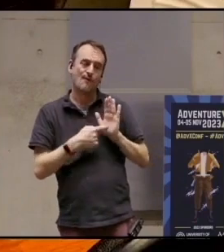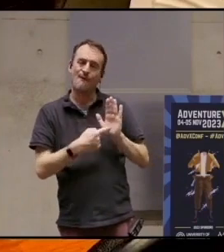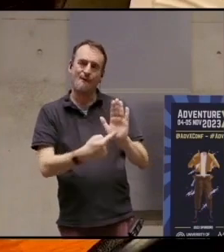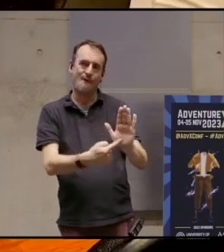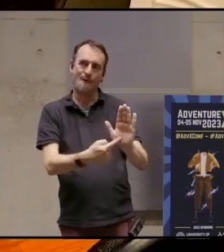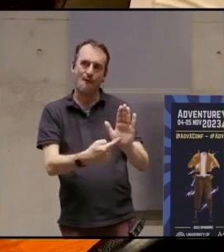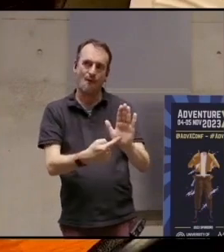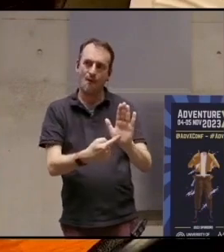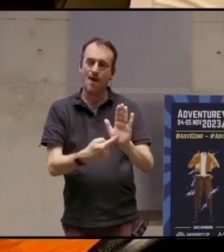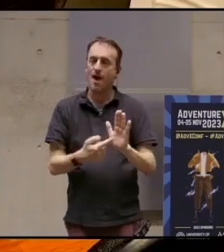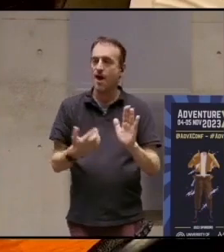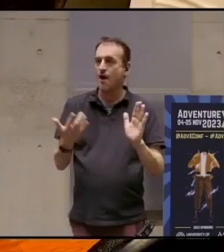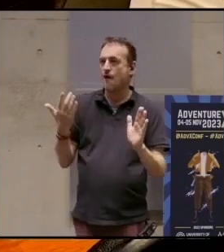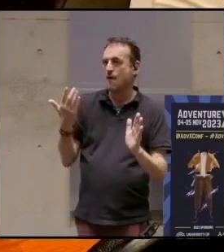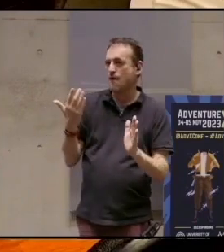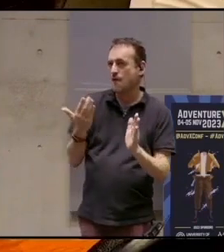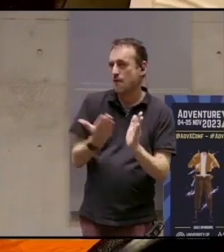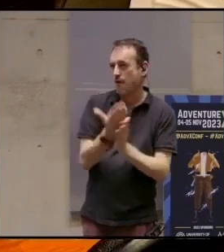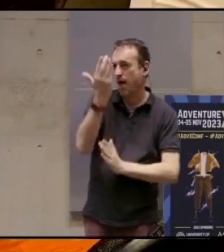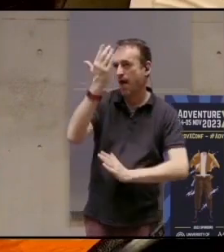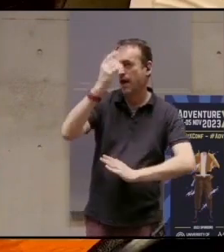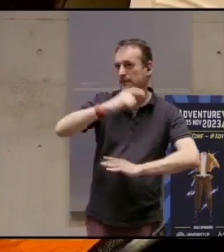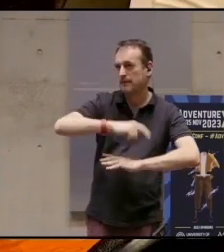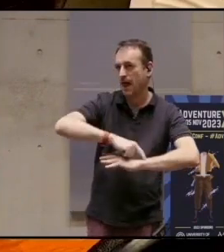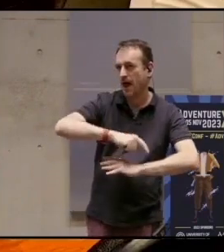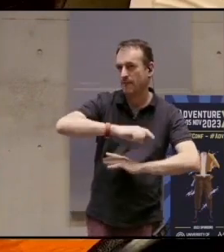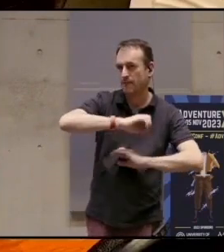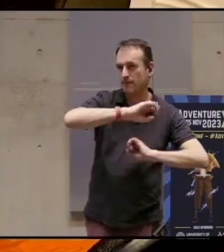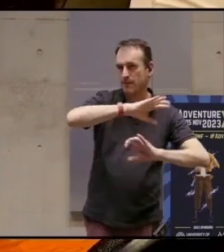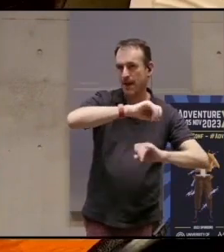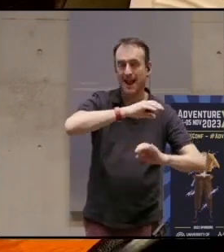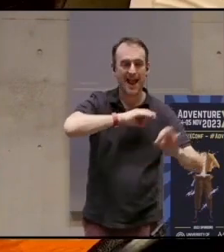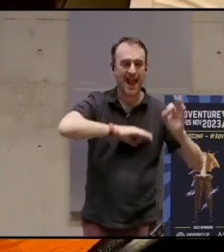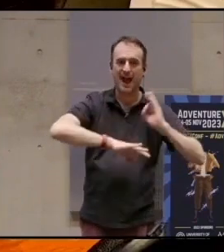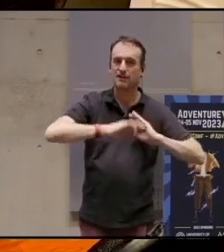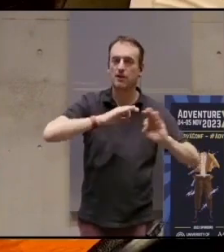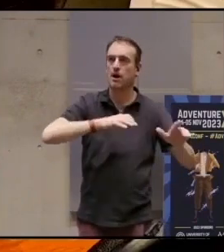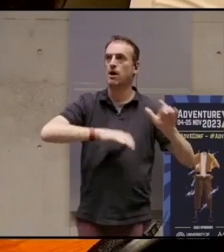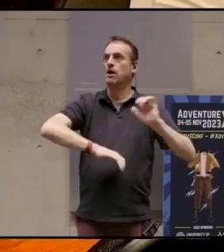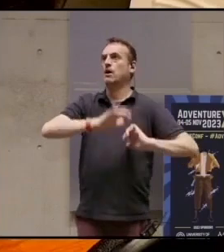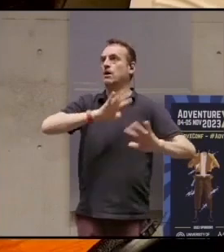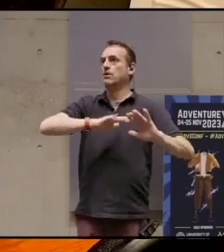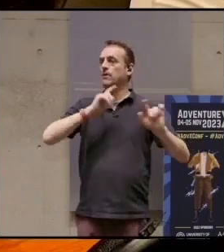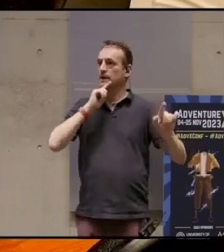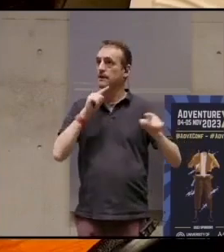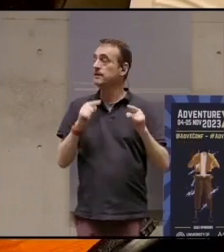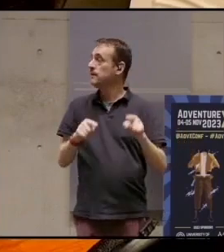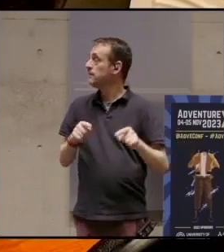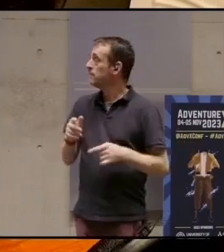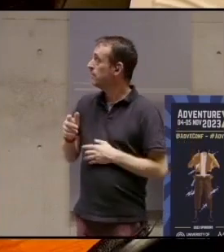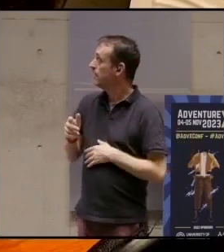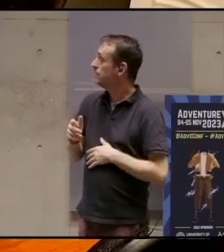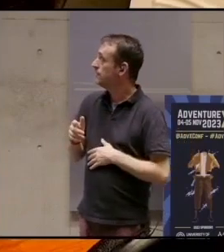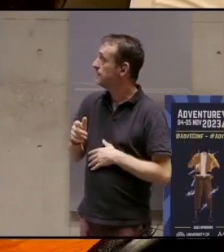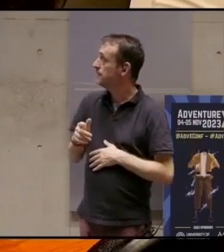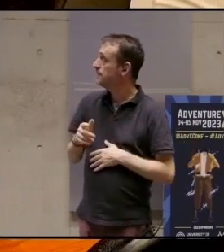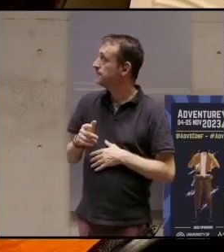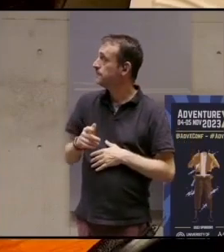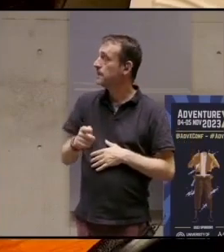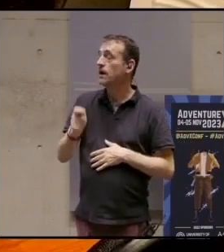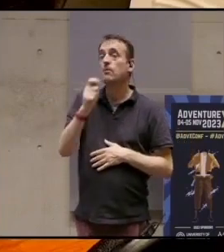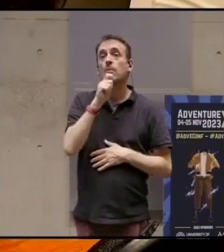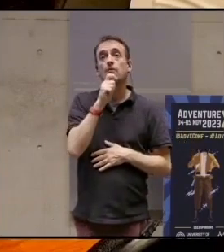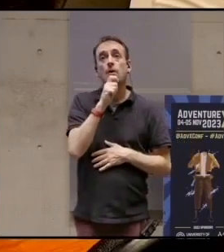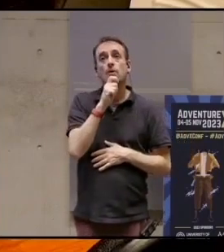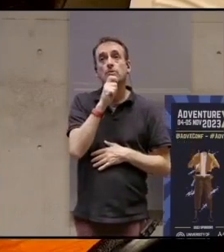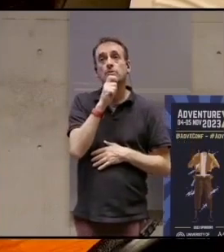needs to see feedback in real time. That's just going to put them off entirely. That is the talkback mic that I mentioned before. So there's